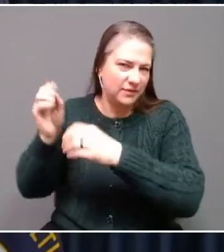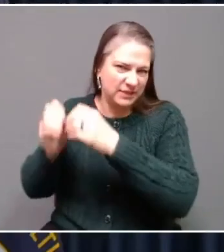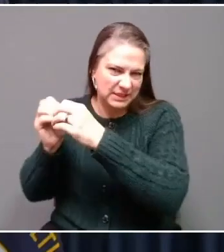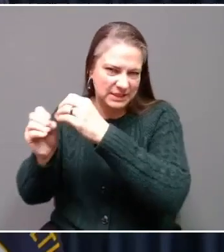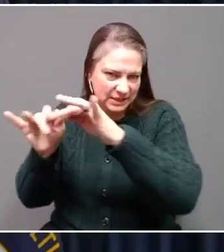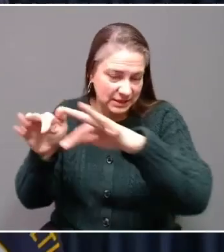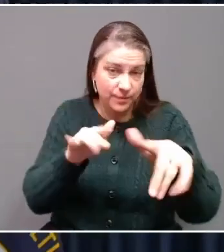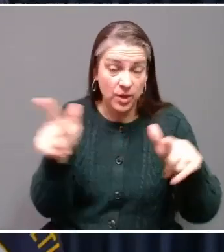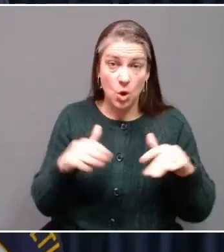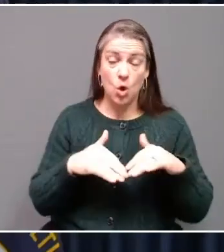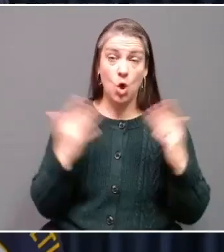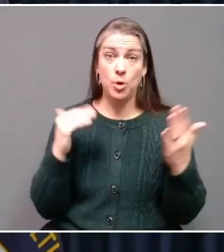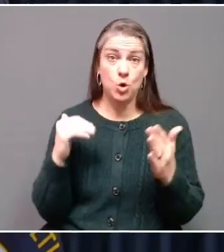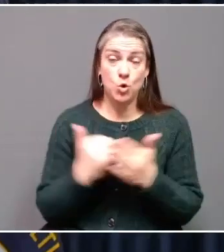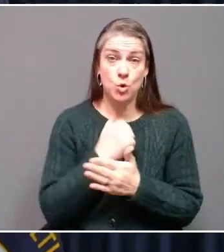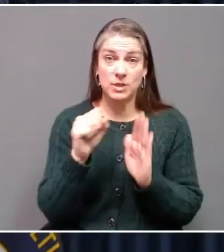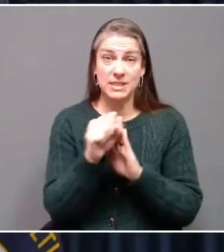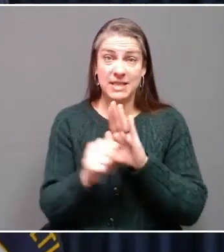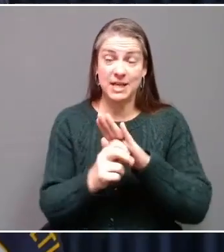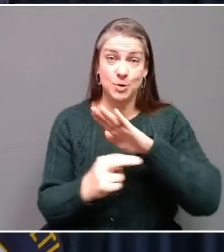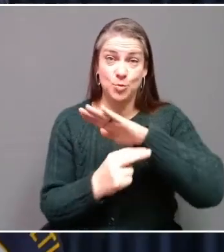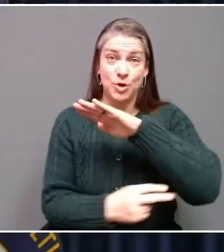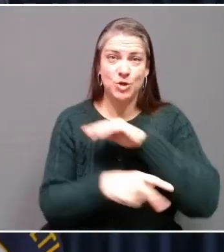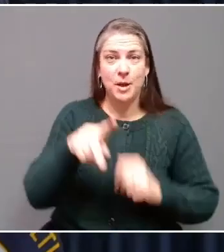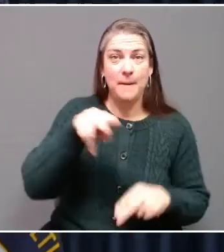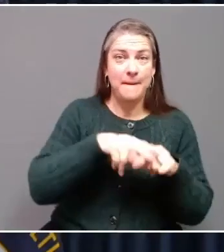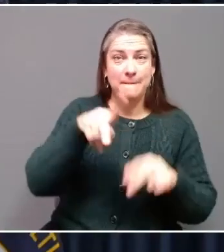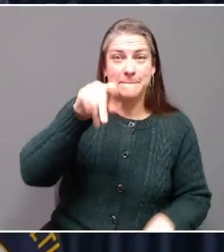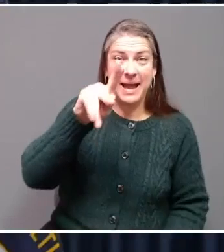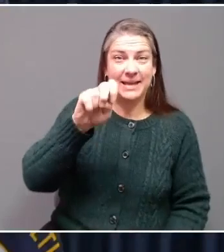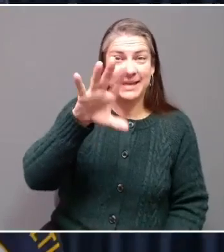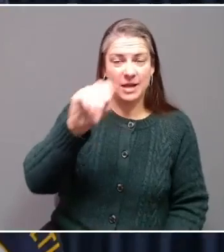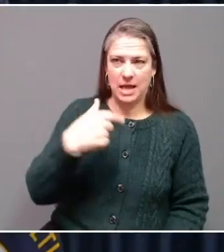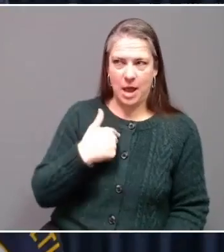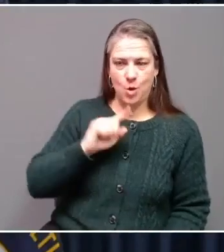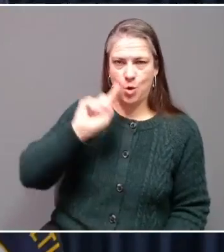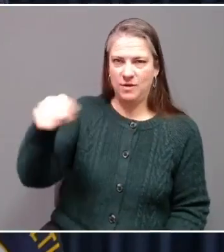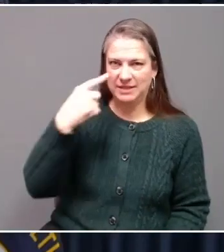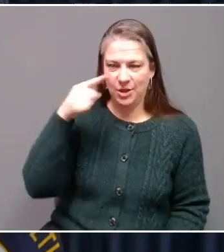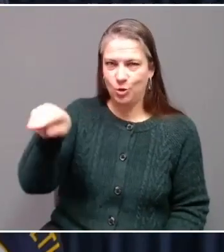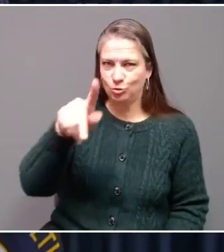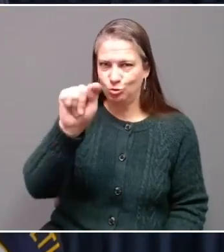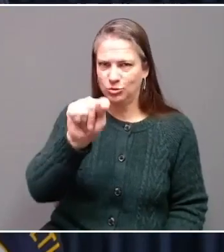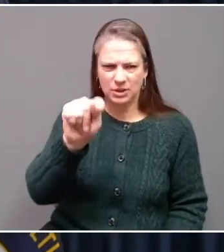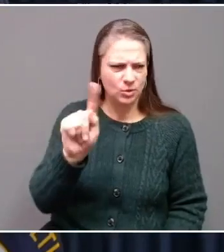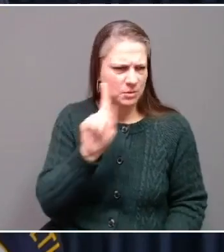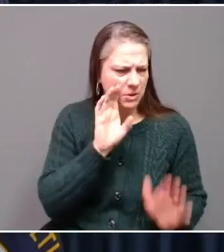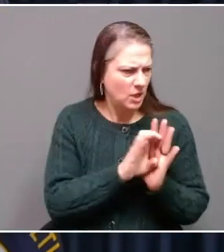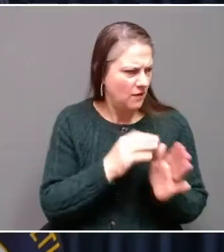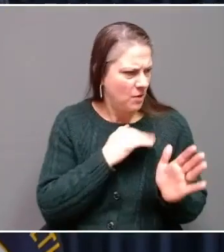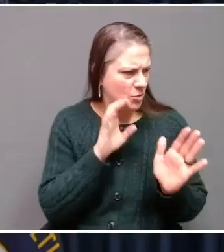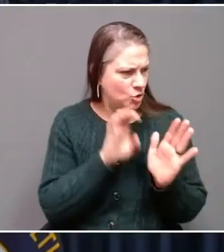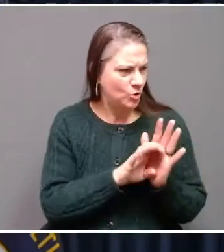in Pike County, which I'm going to visit next week, I think Tuesday. The bridge along, do we have a photo? All right, I'll bring back